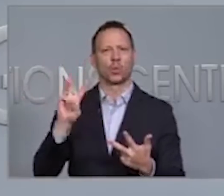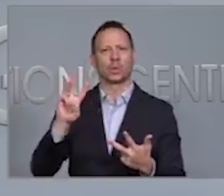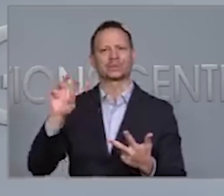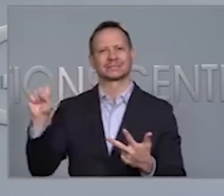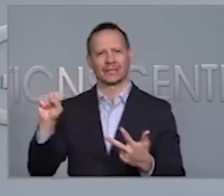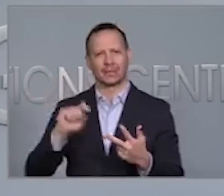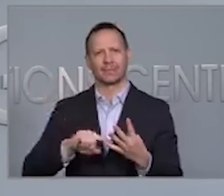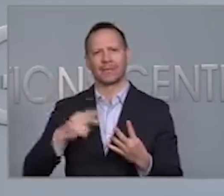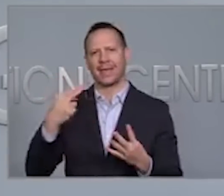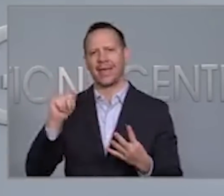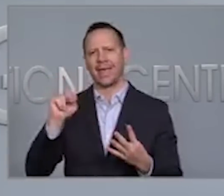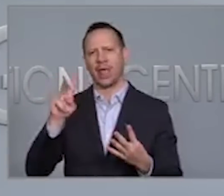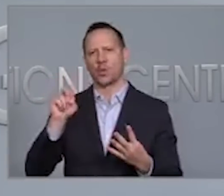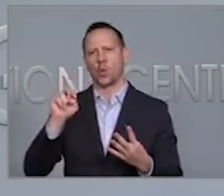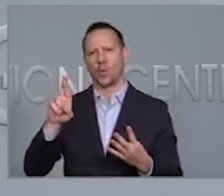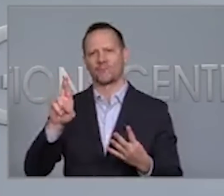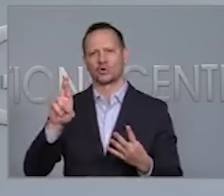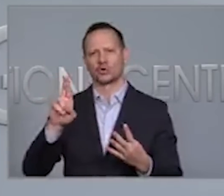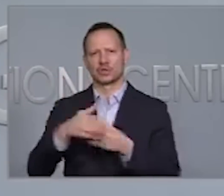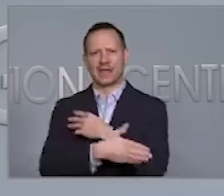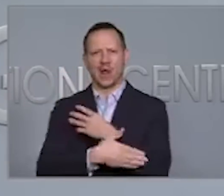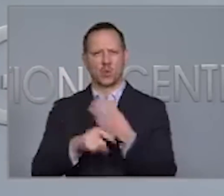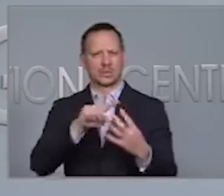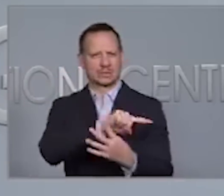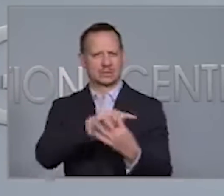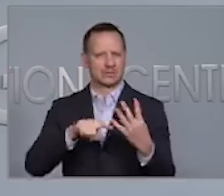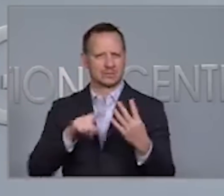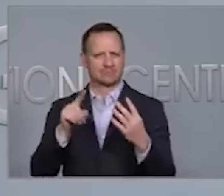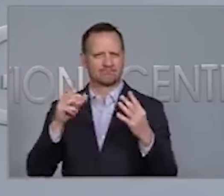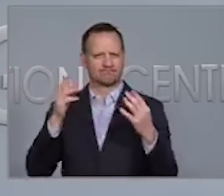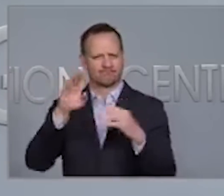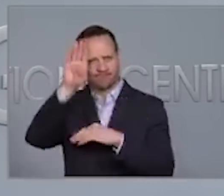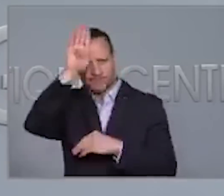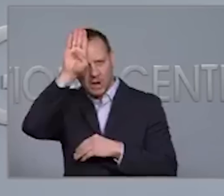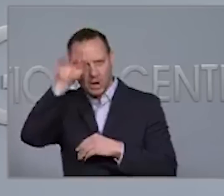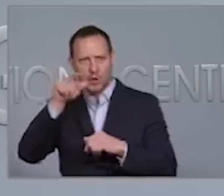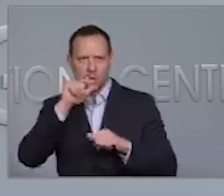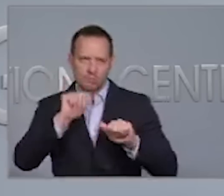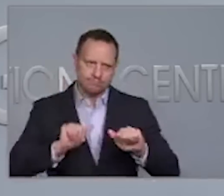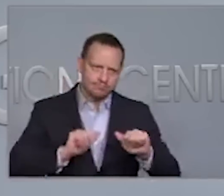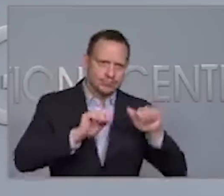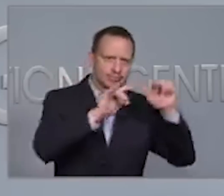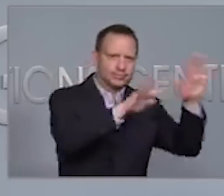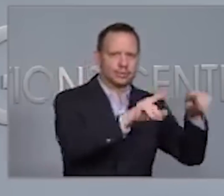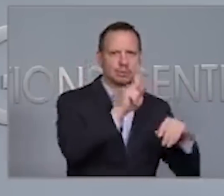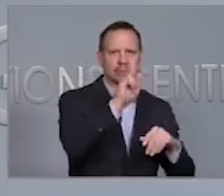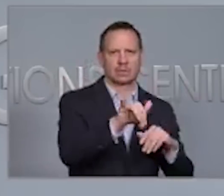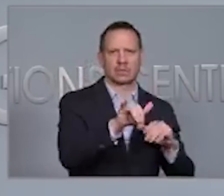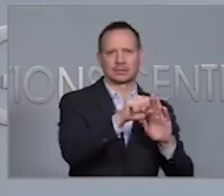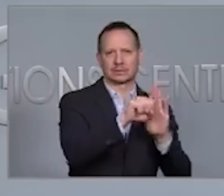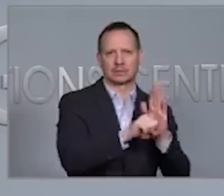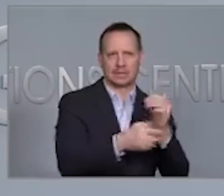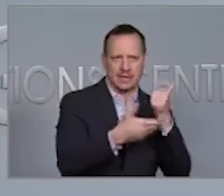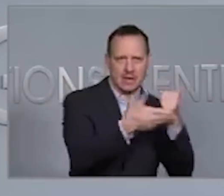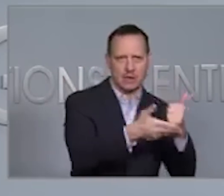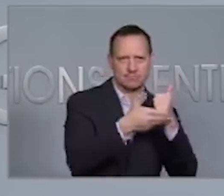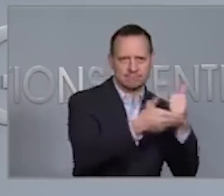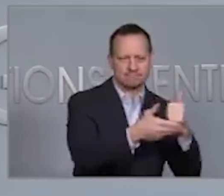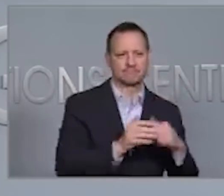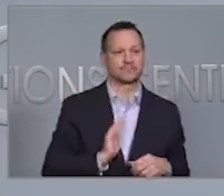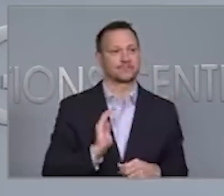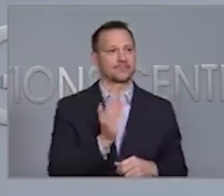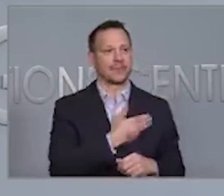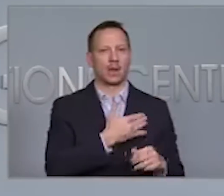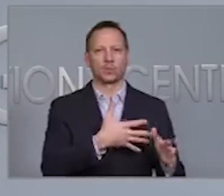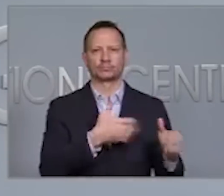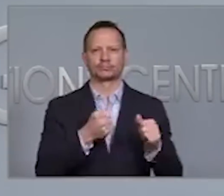County Fire Departments for answering the call to help our neighbors in Kentucky. Our swift water rescue teams continue to operate there,